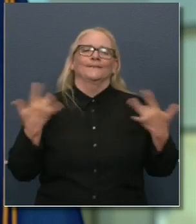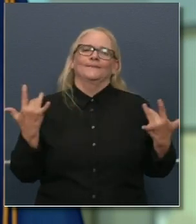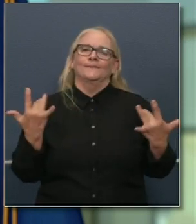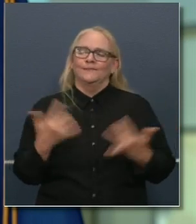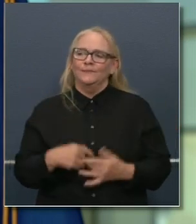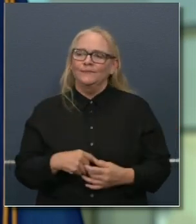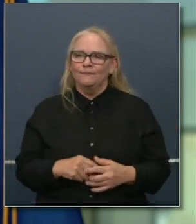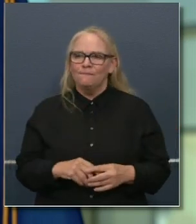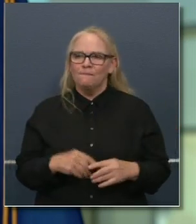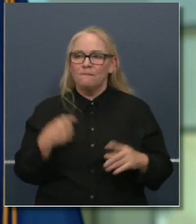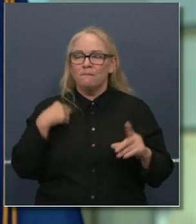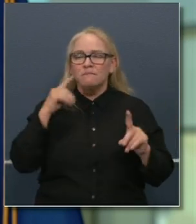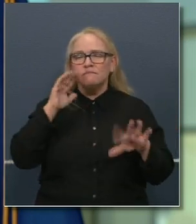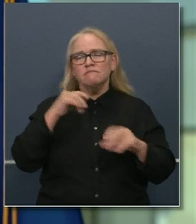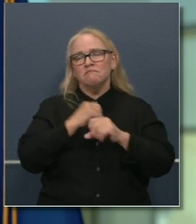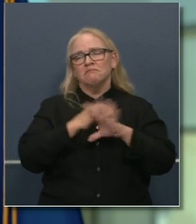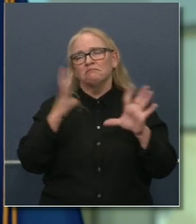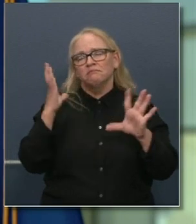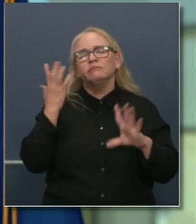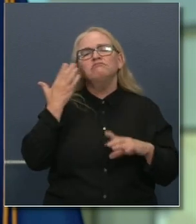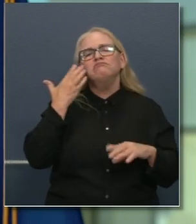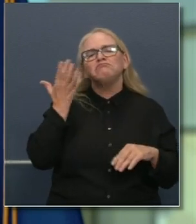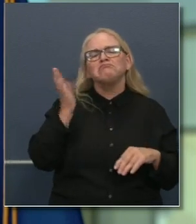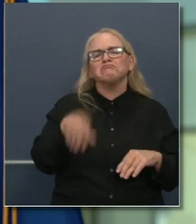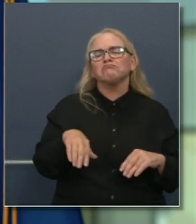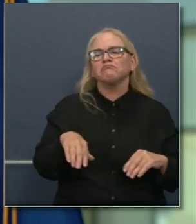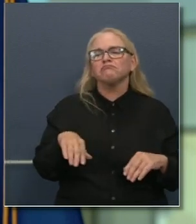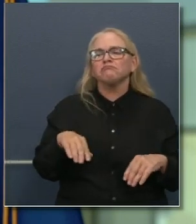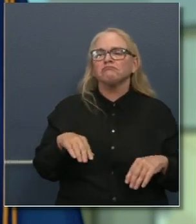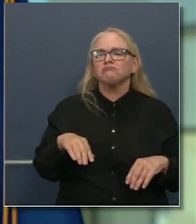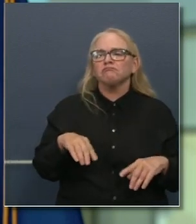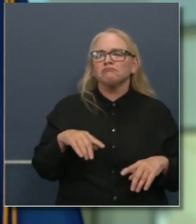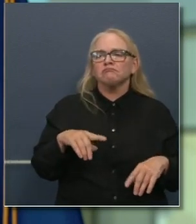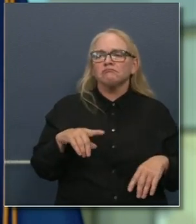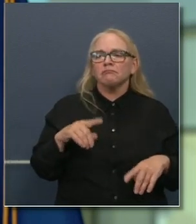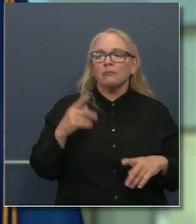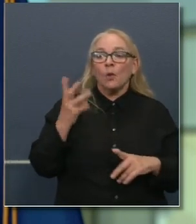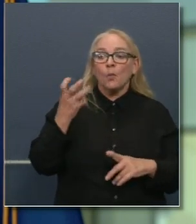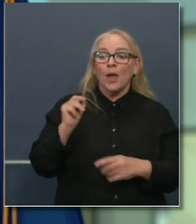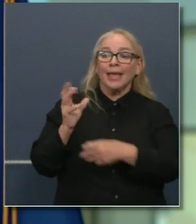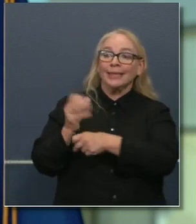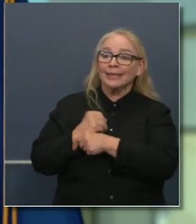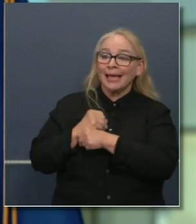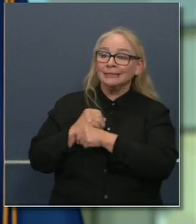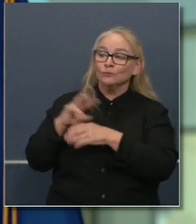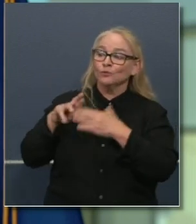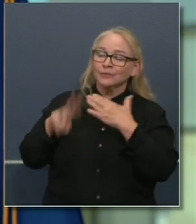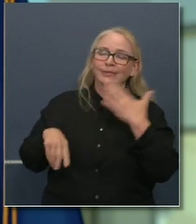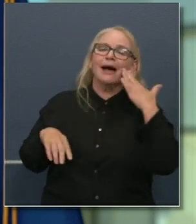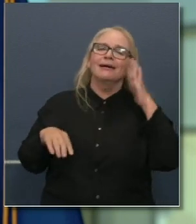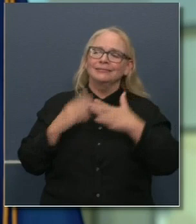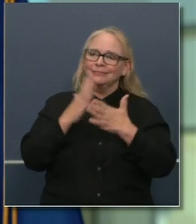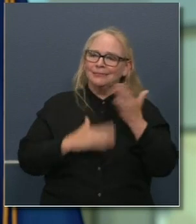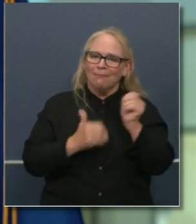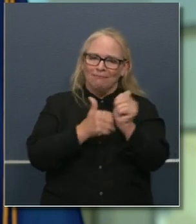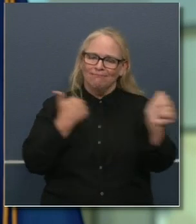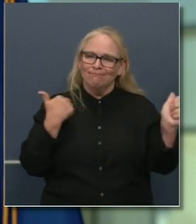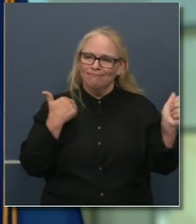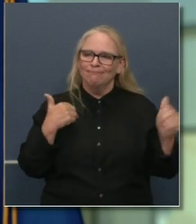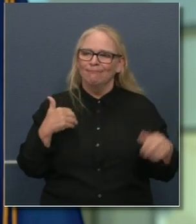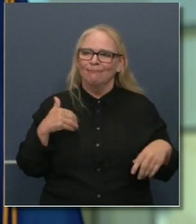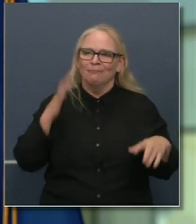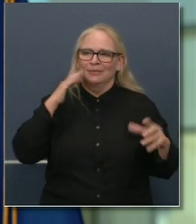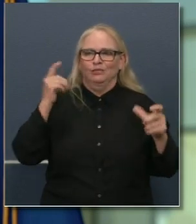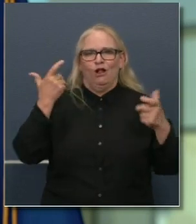some of the increased challenges of getting test results back because of the large number of tests being done